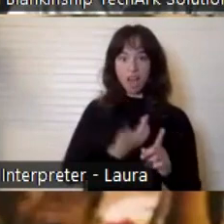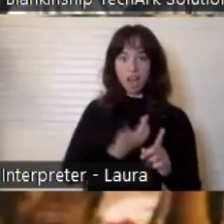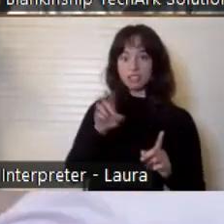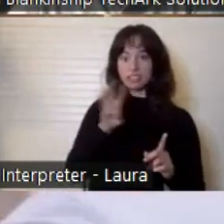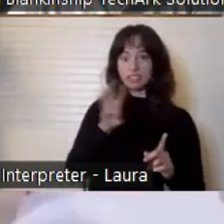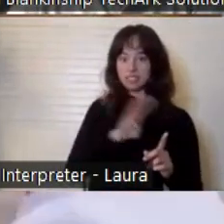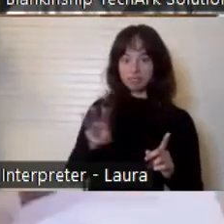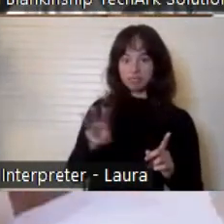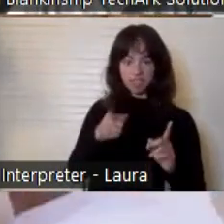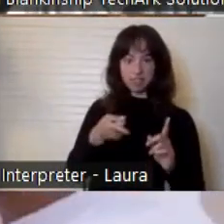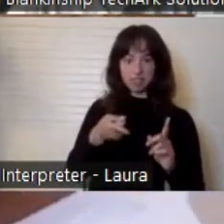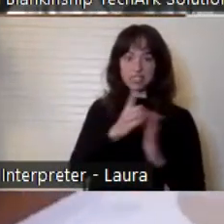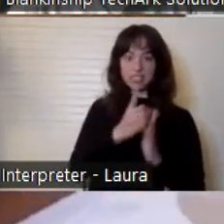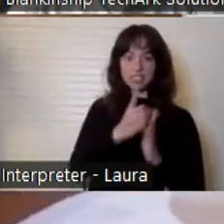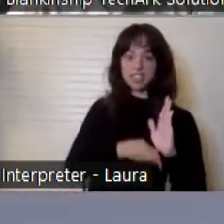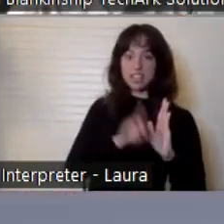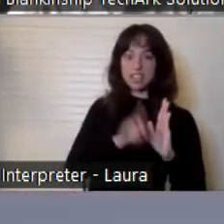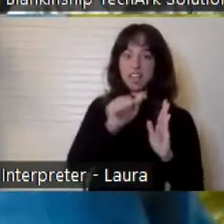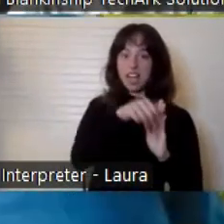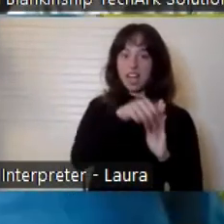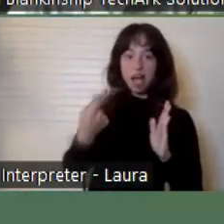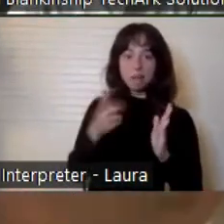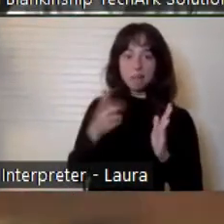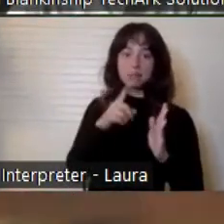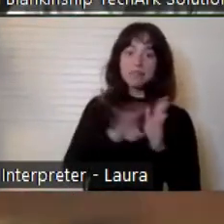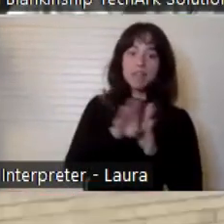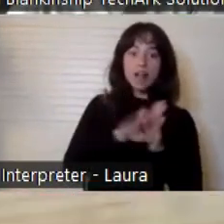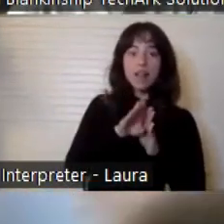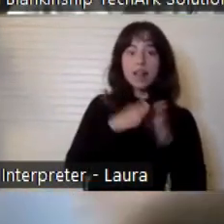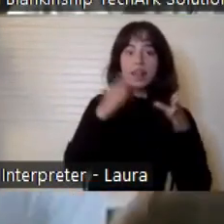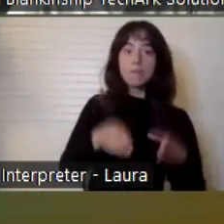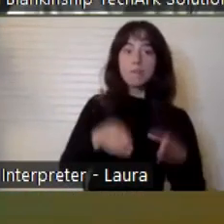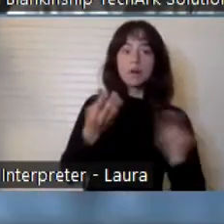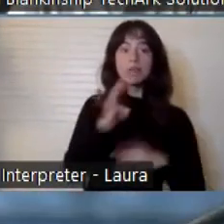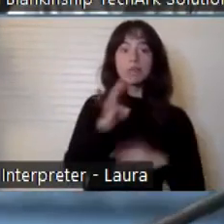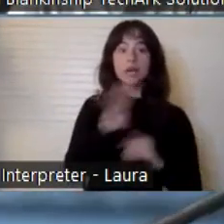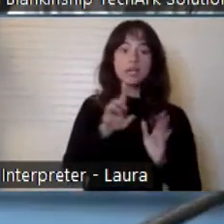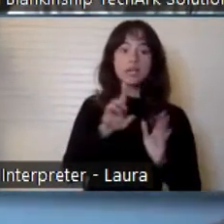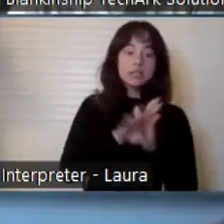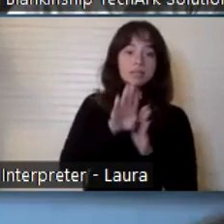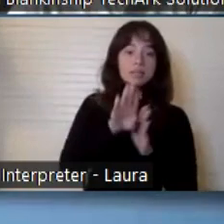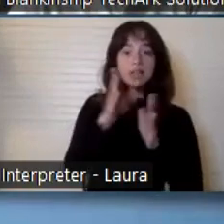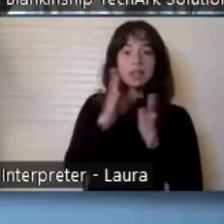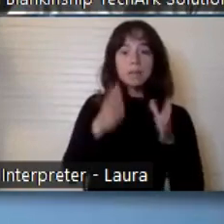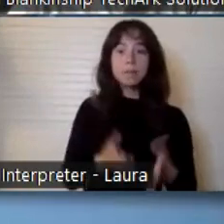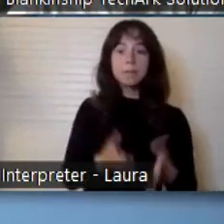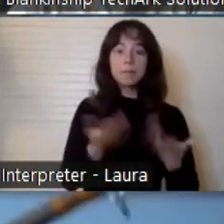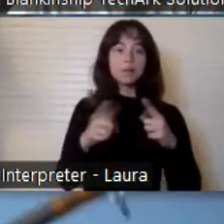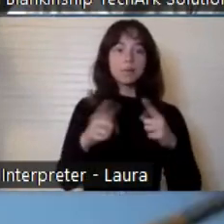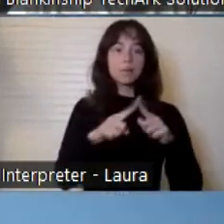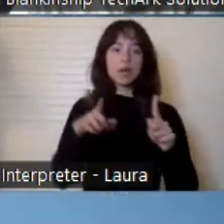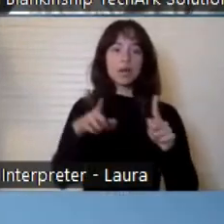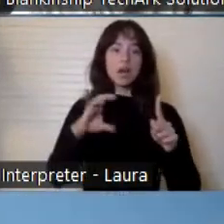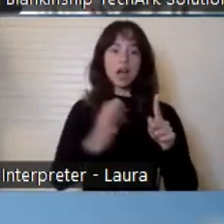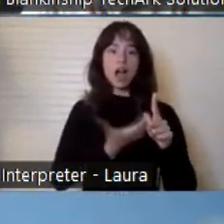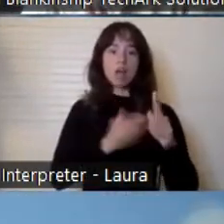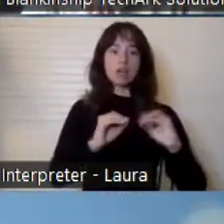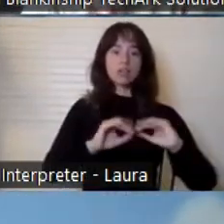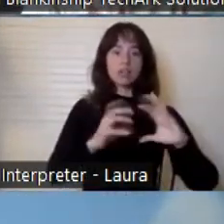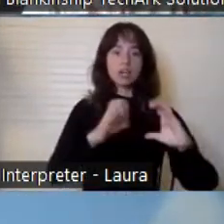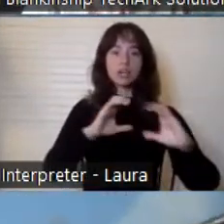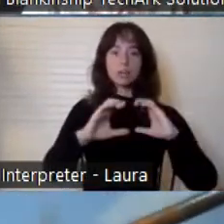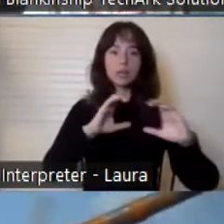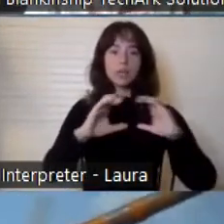Communication it's a pillar of our company, because without clear, direct communication,